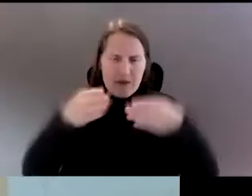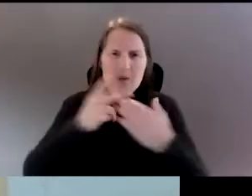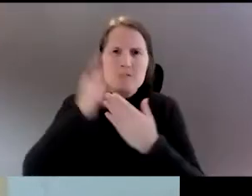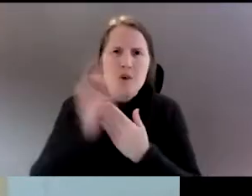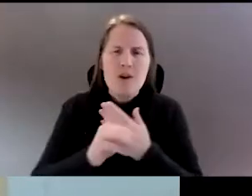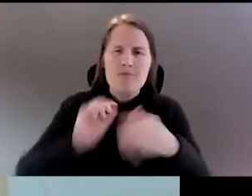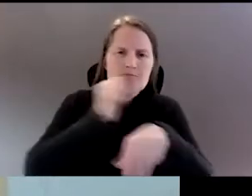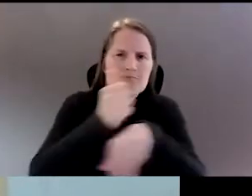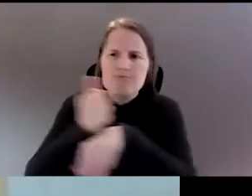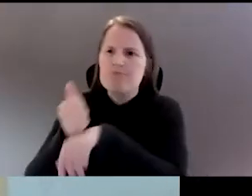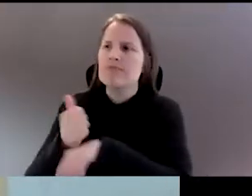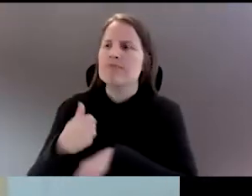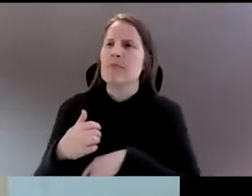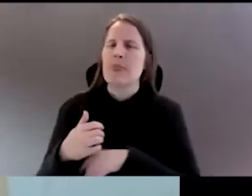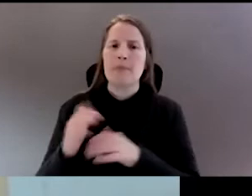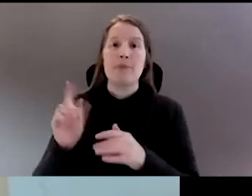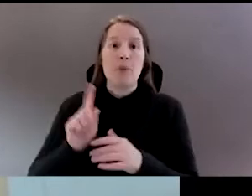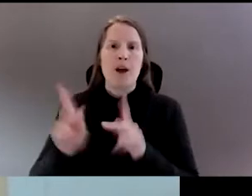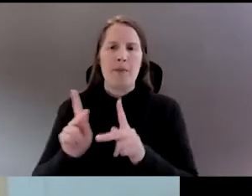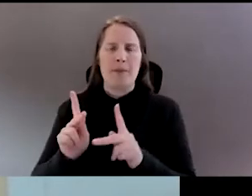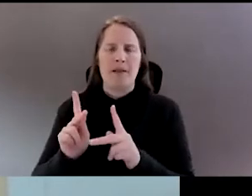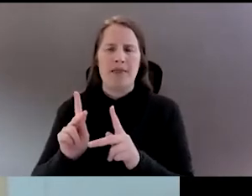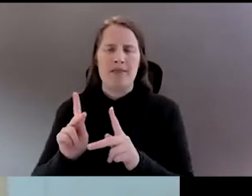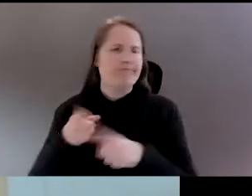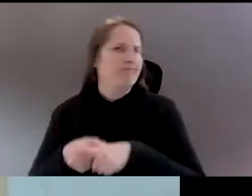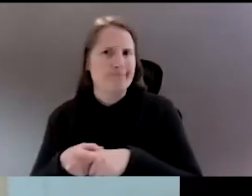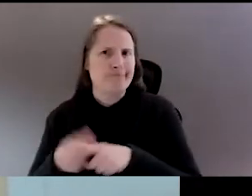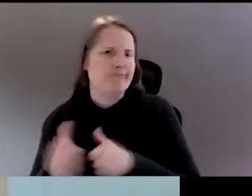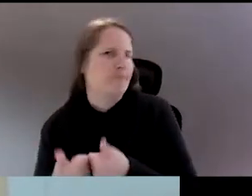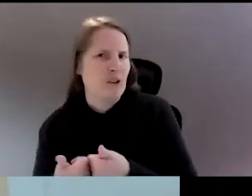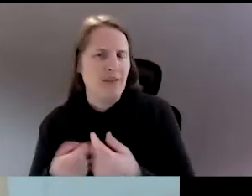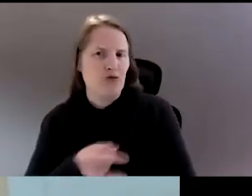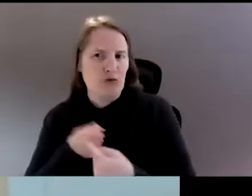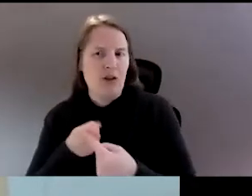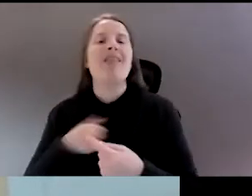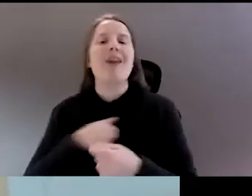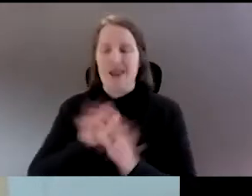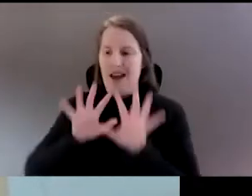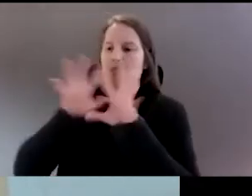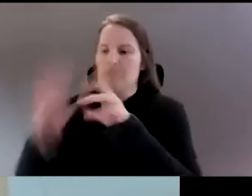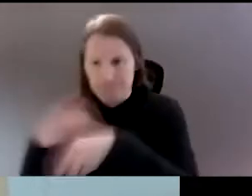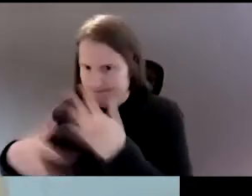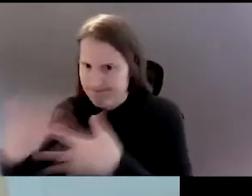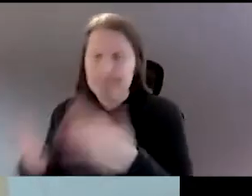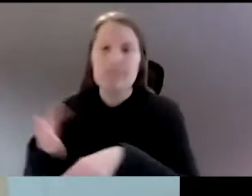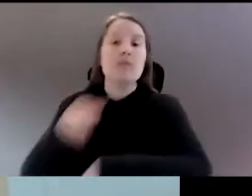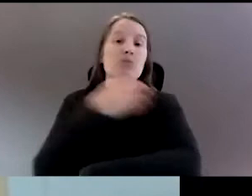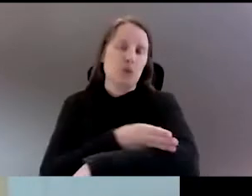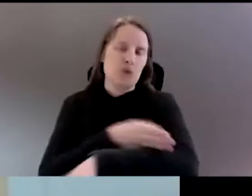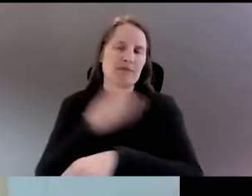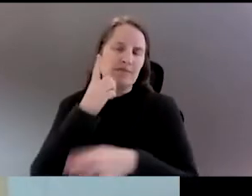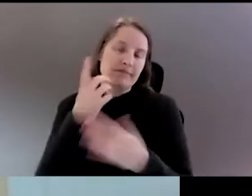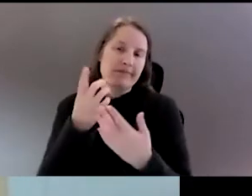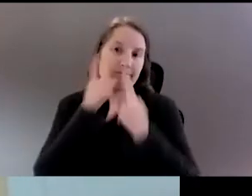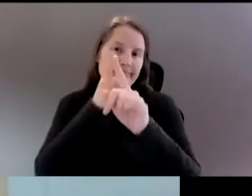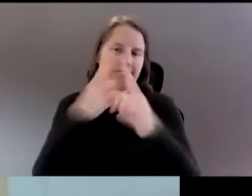where people are struggling and where we can ultimately improve health equity or strive for health equity. The second area